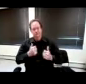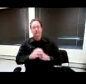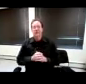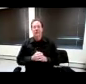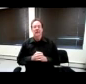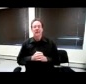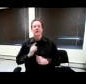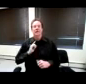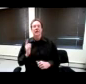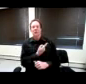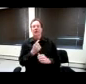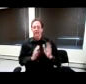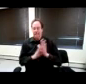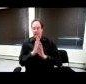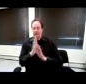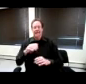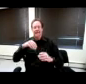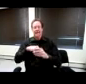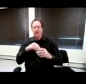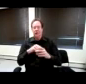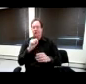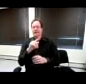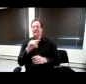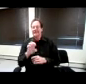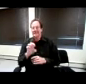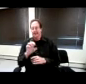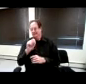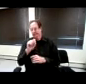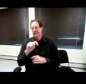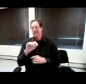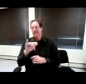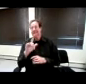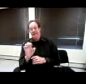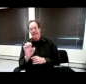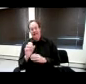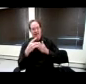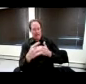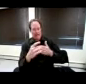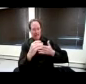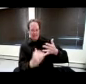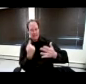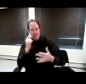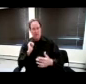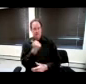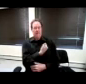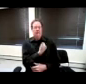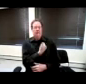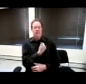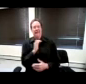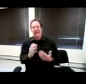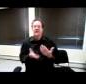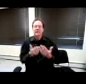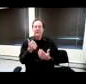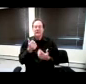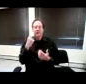We've developed an internal style guide for ourselves, which makes it easier both for, you know, the